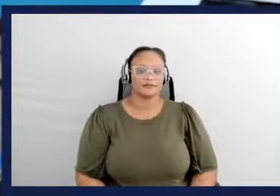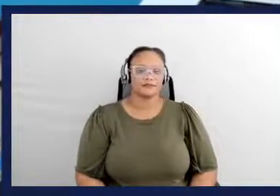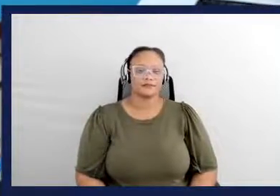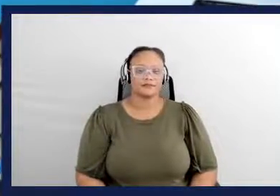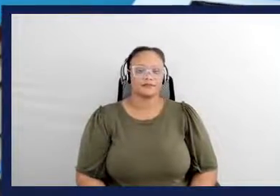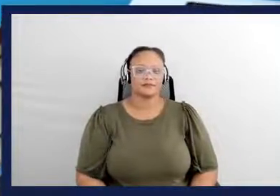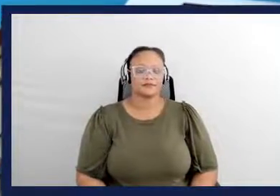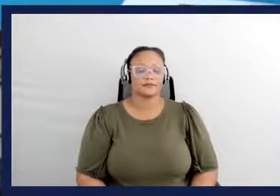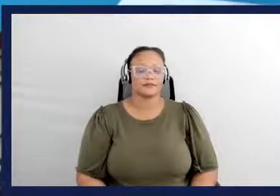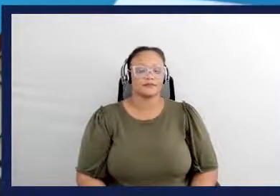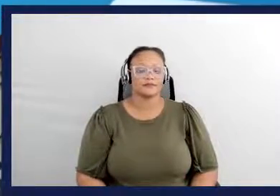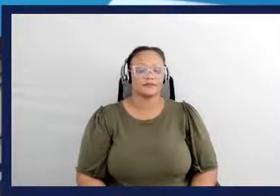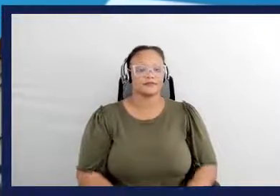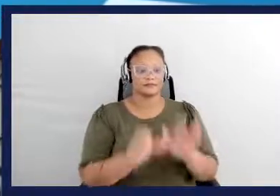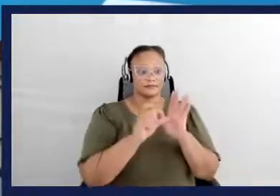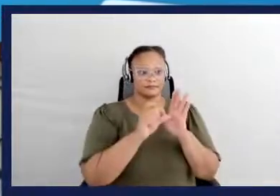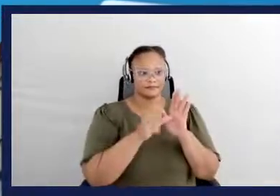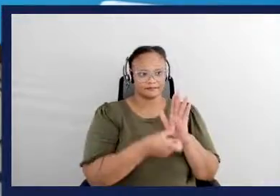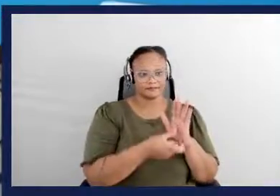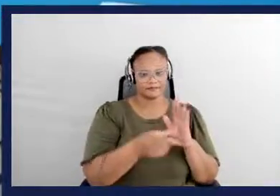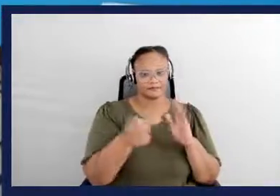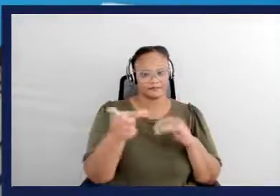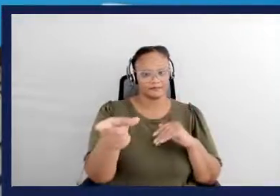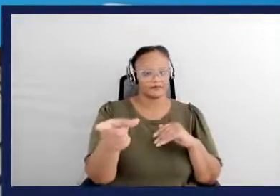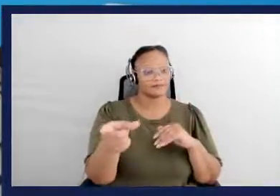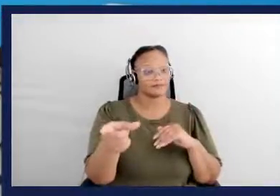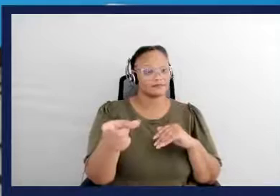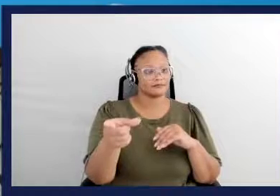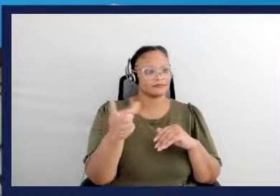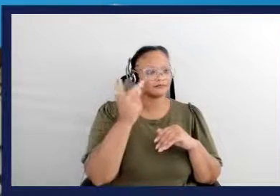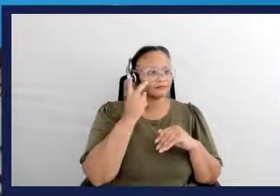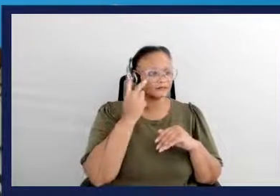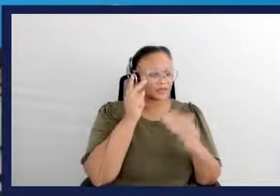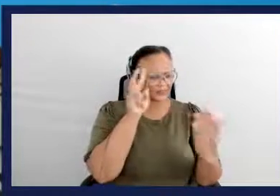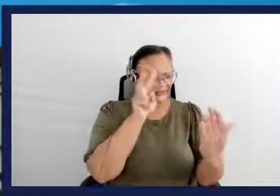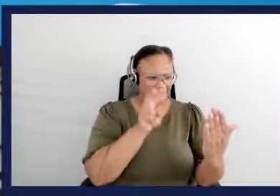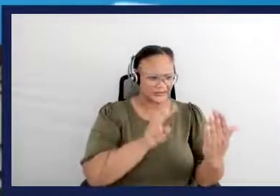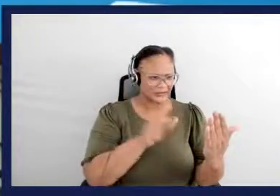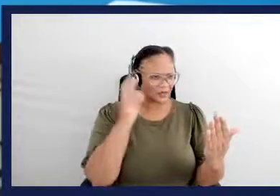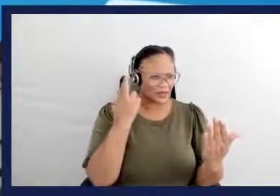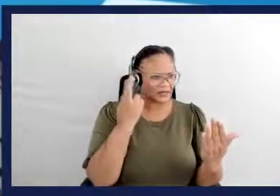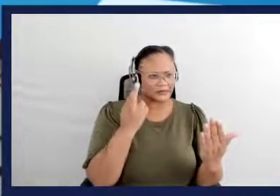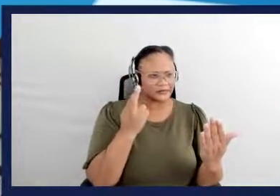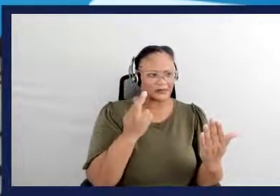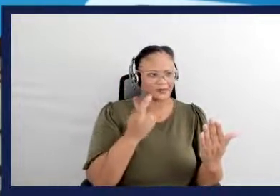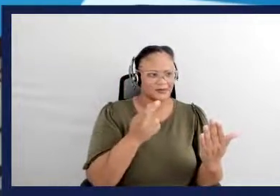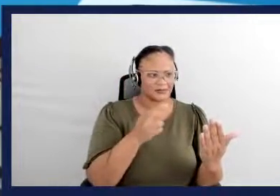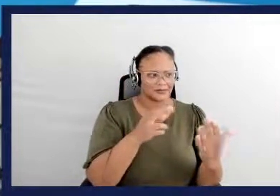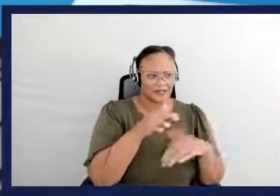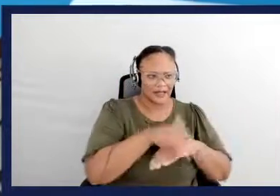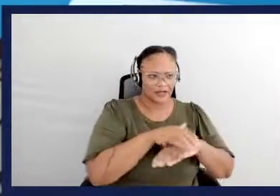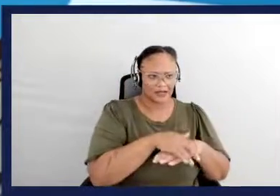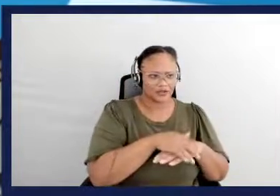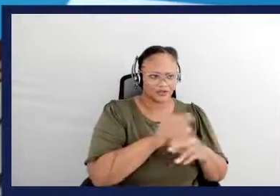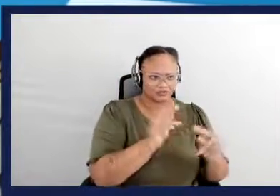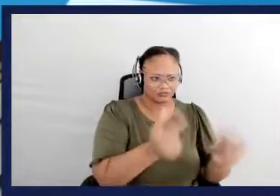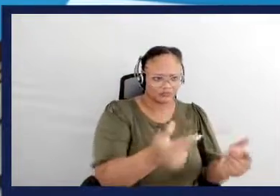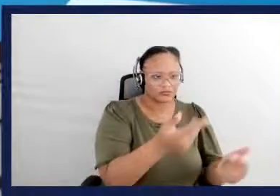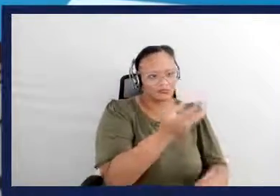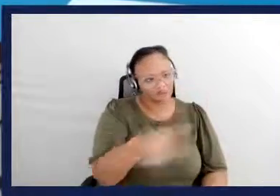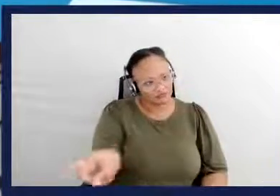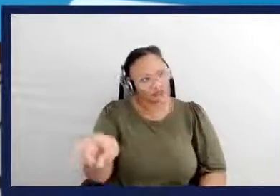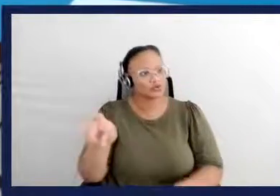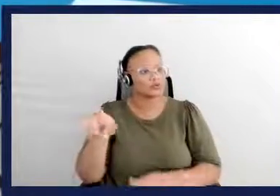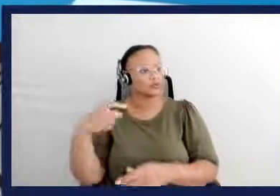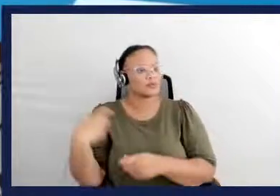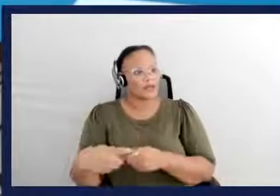mentioned, they could change the selection to Spanish here if they wanted to. I'll leave it as English.